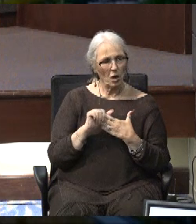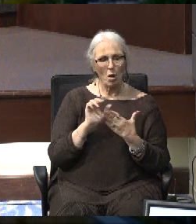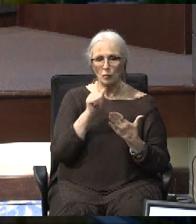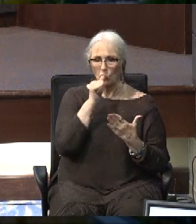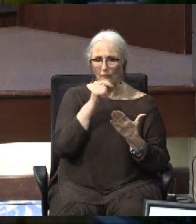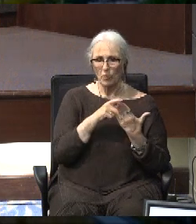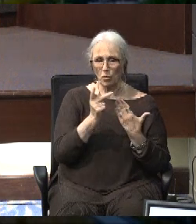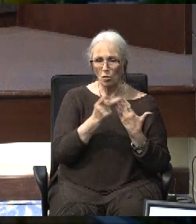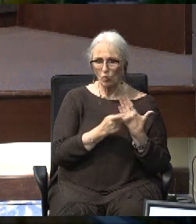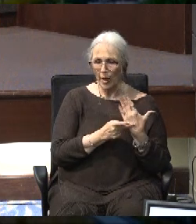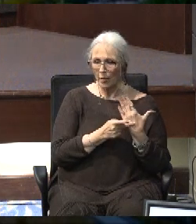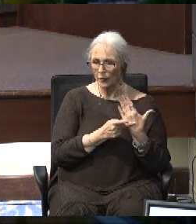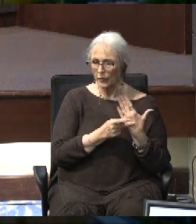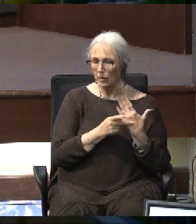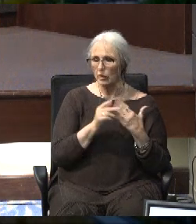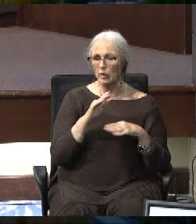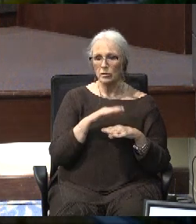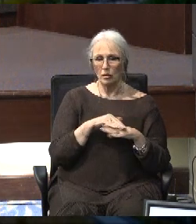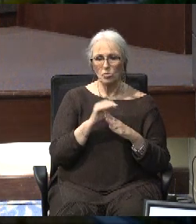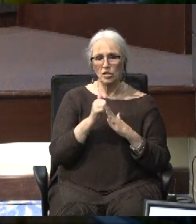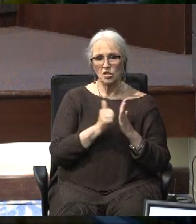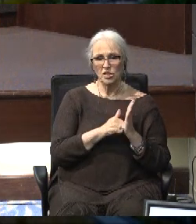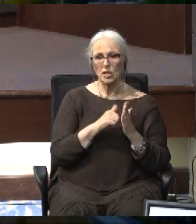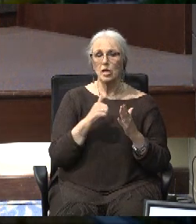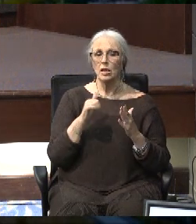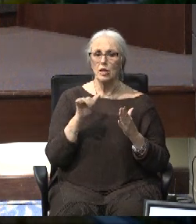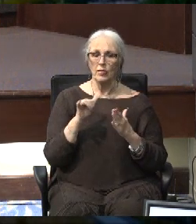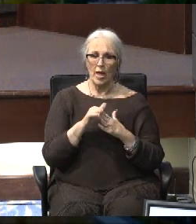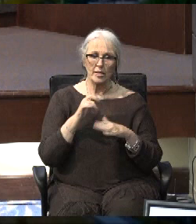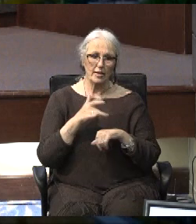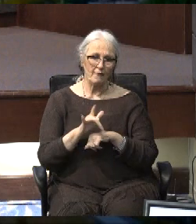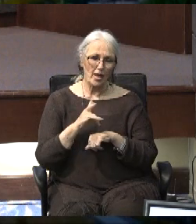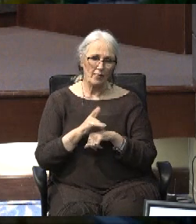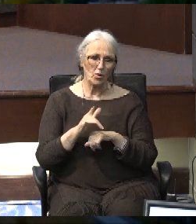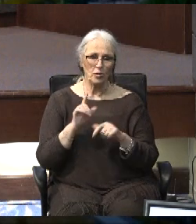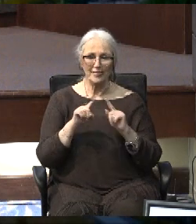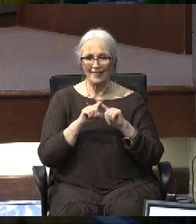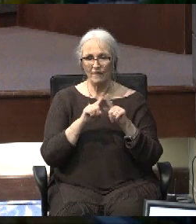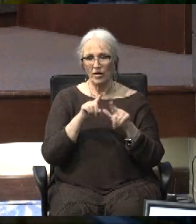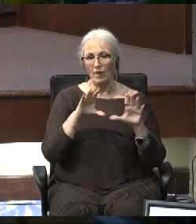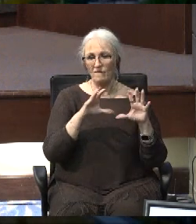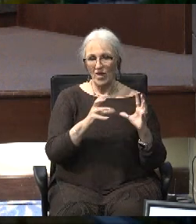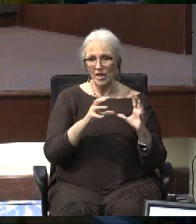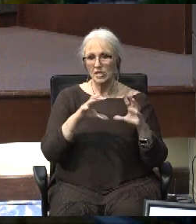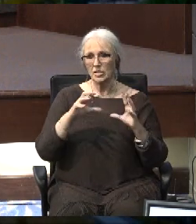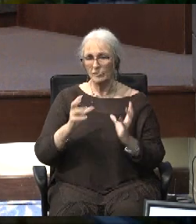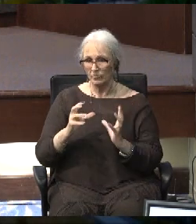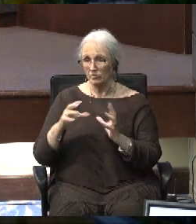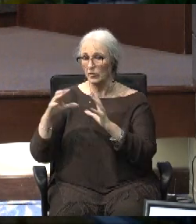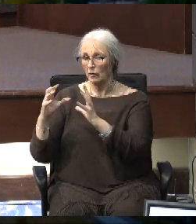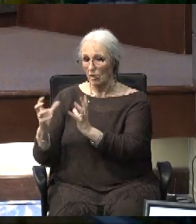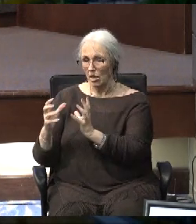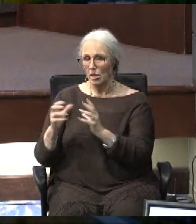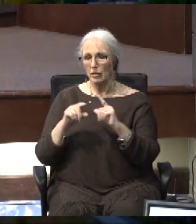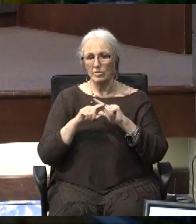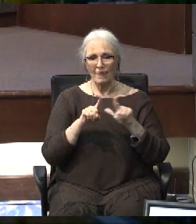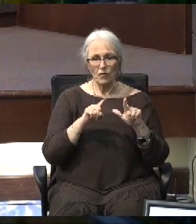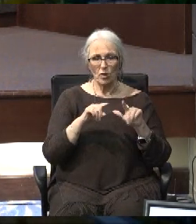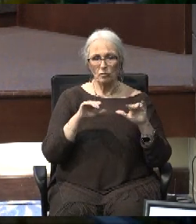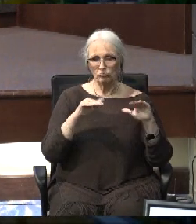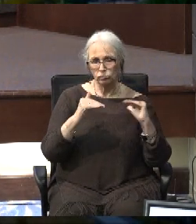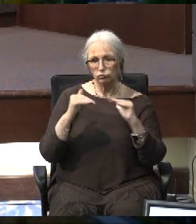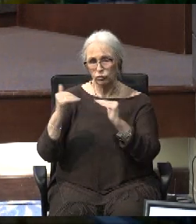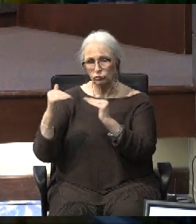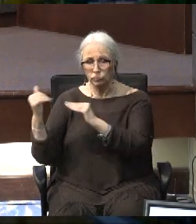program project agreement that's on your agenda. That'll be made available to them in phases and benchmarks, and as almost